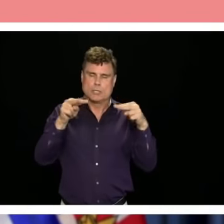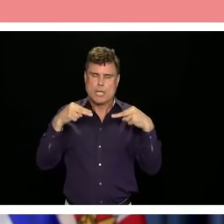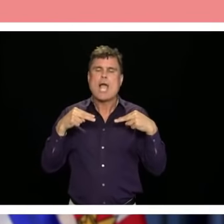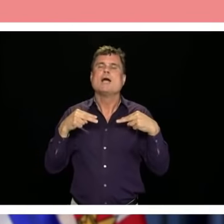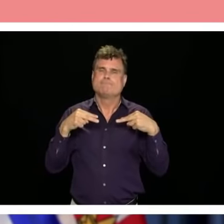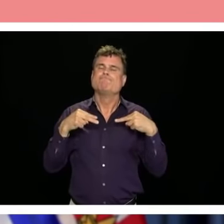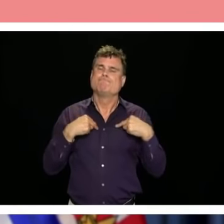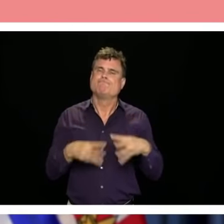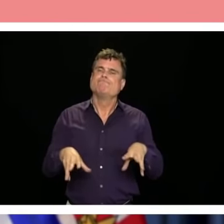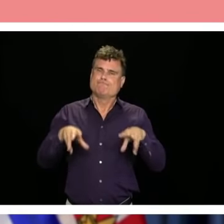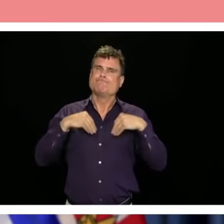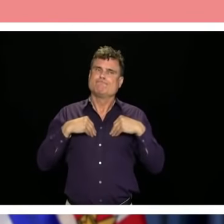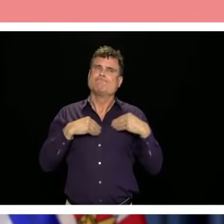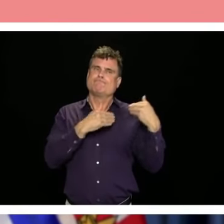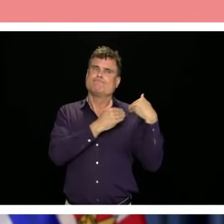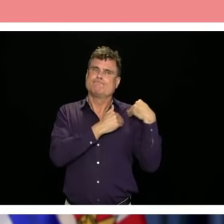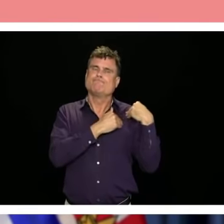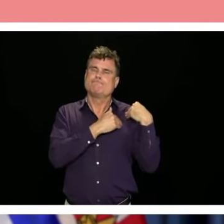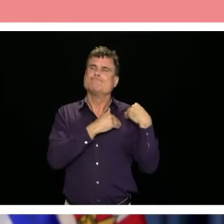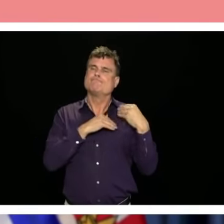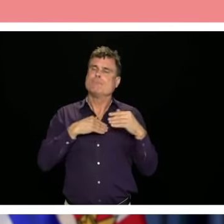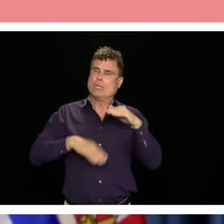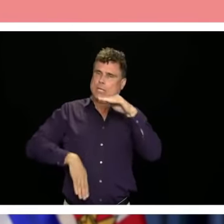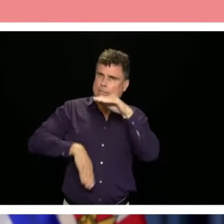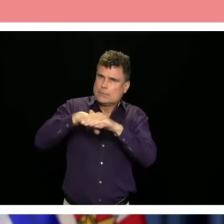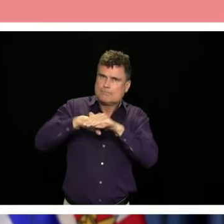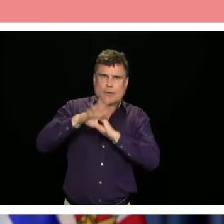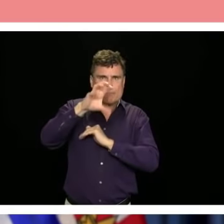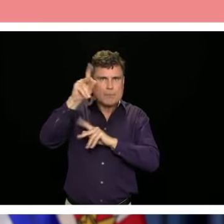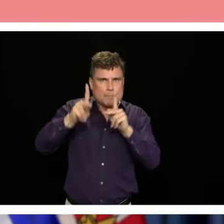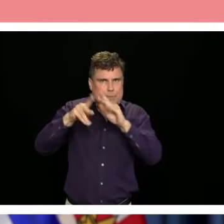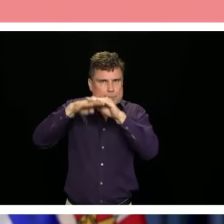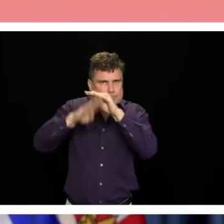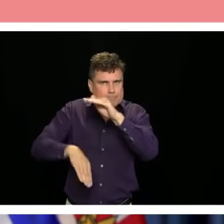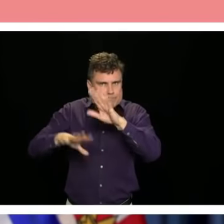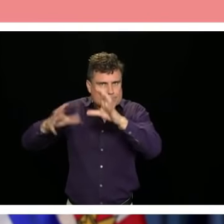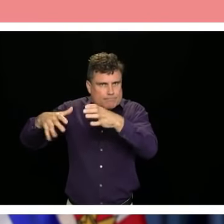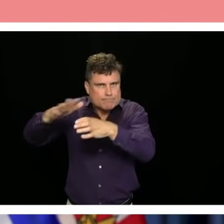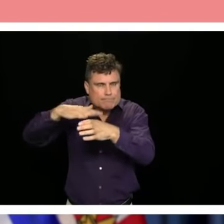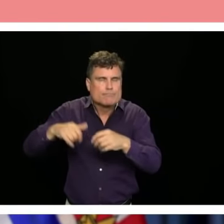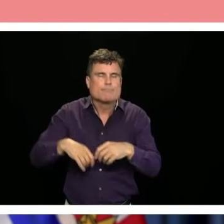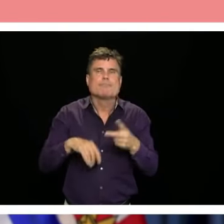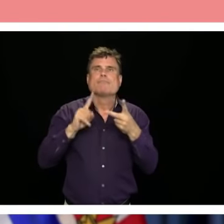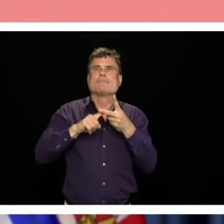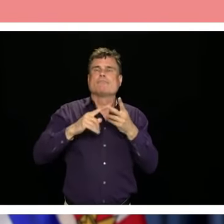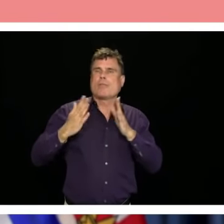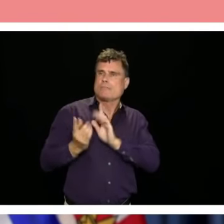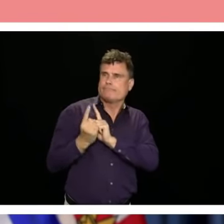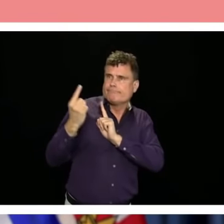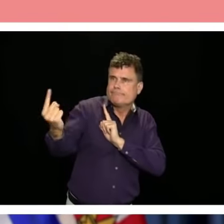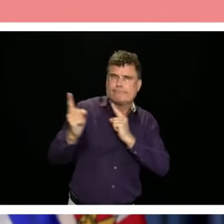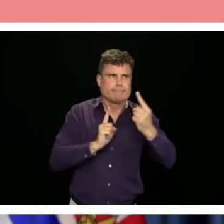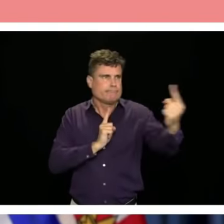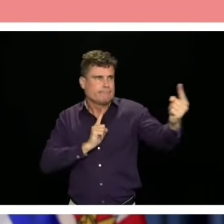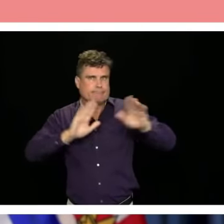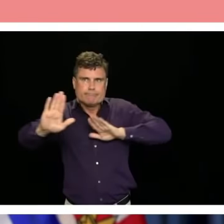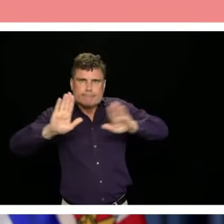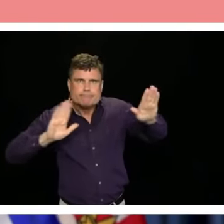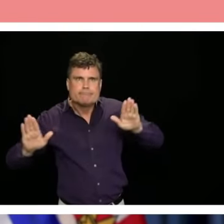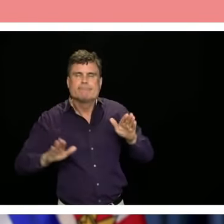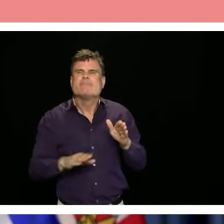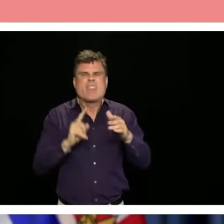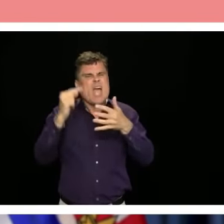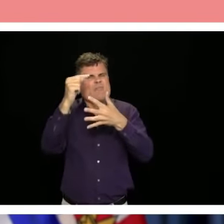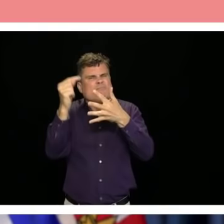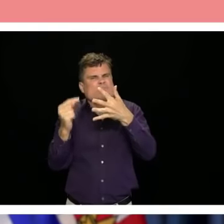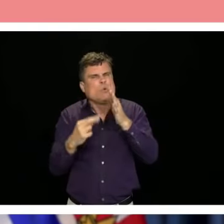and our responsibility as individuals to support one another and to ensure and to prevent transmission of